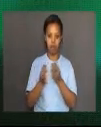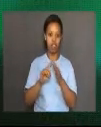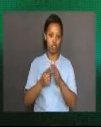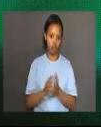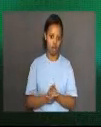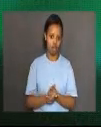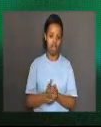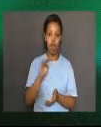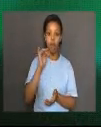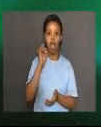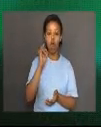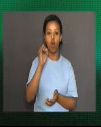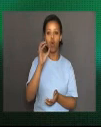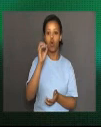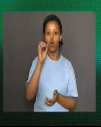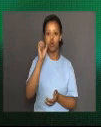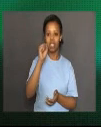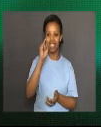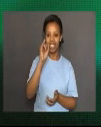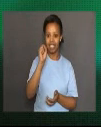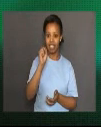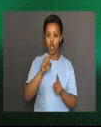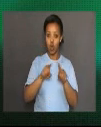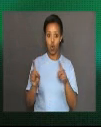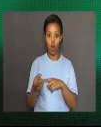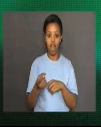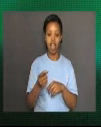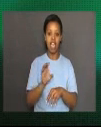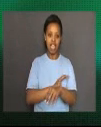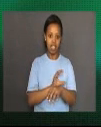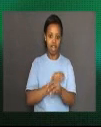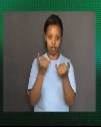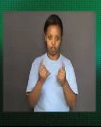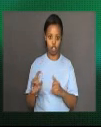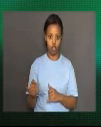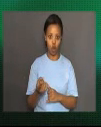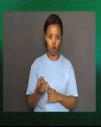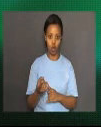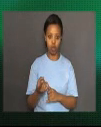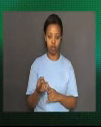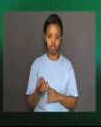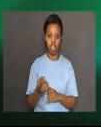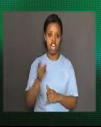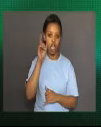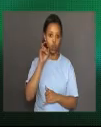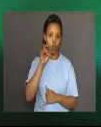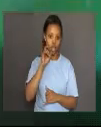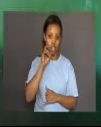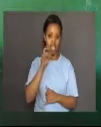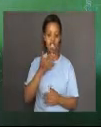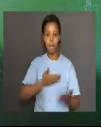Meiosis is a special type of cell division that is necessary for sexual